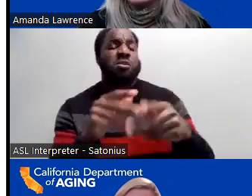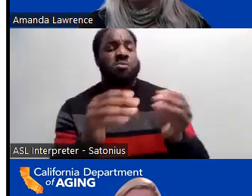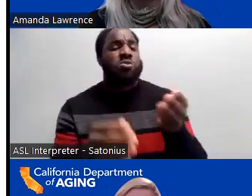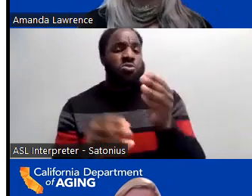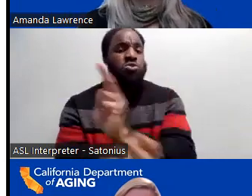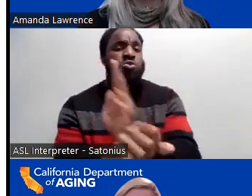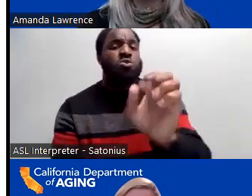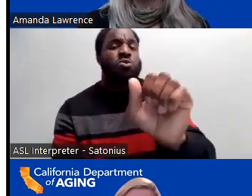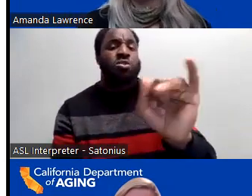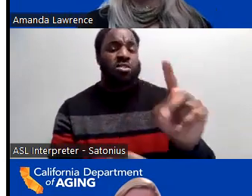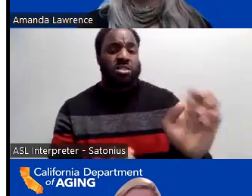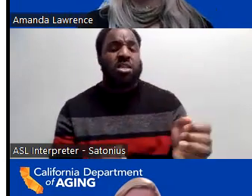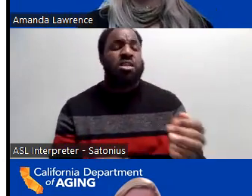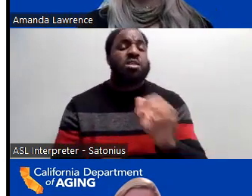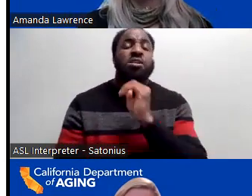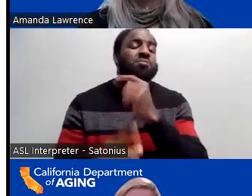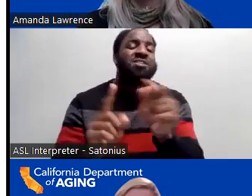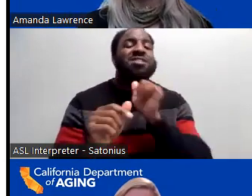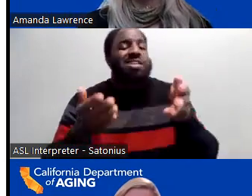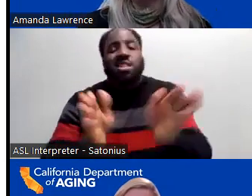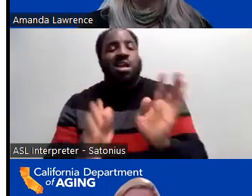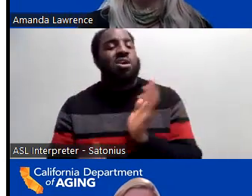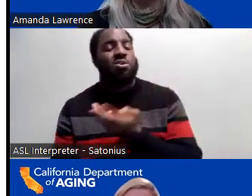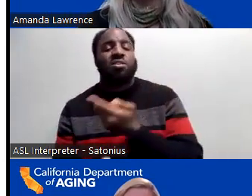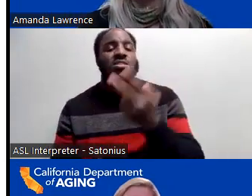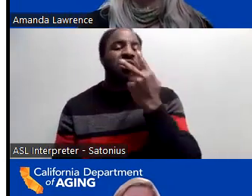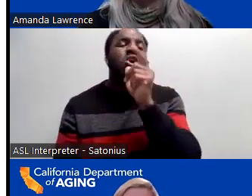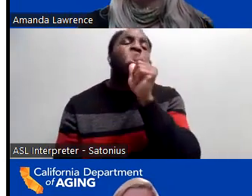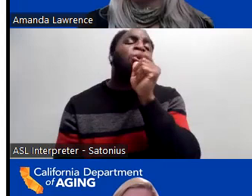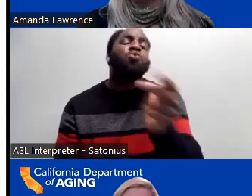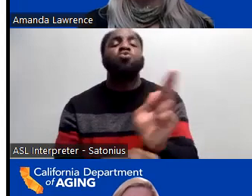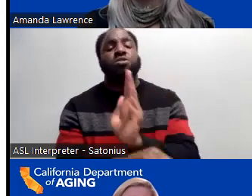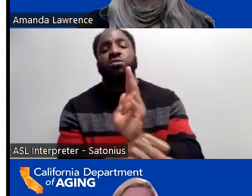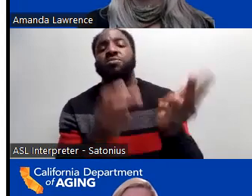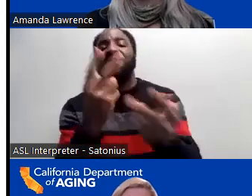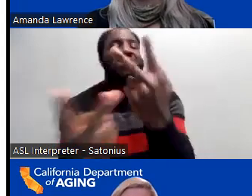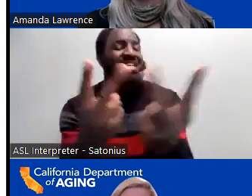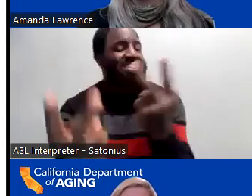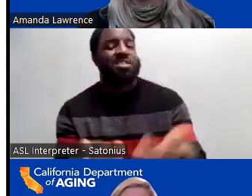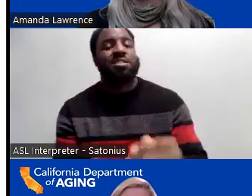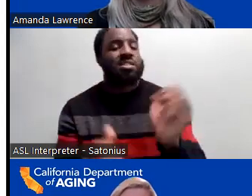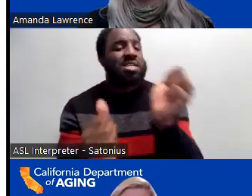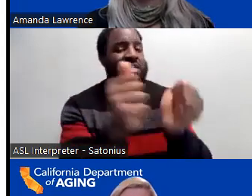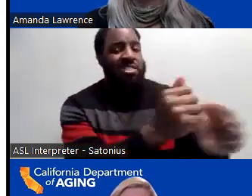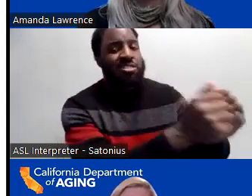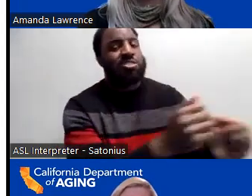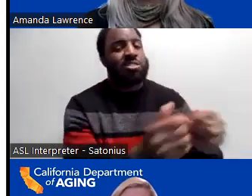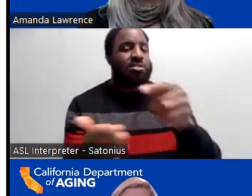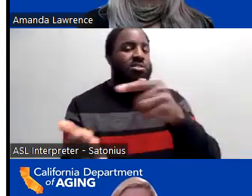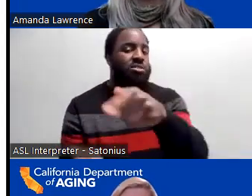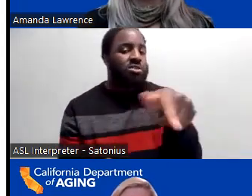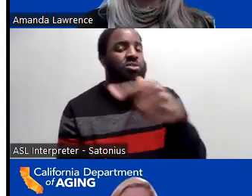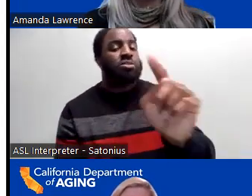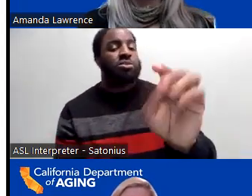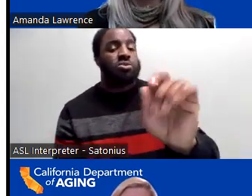we get. It doesn't allow us to know exactly who is visiting each of these tools.